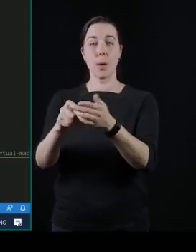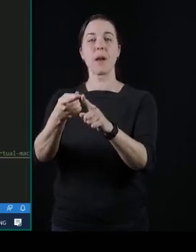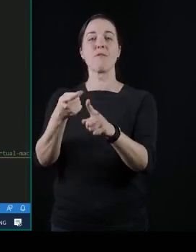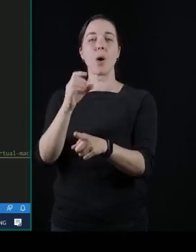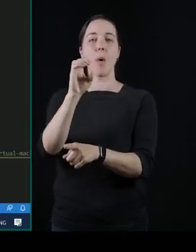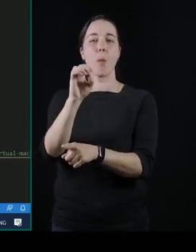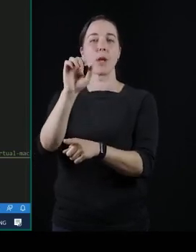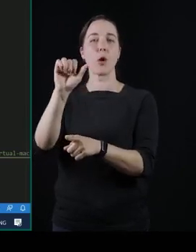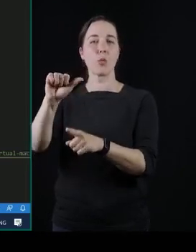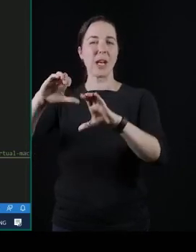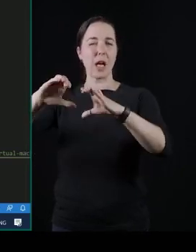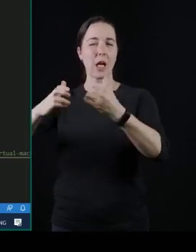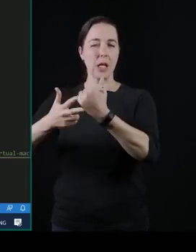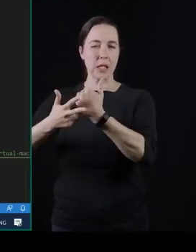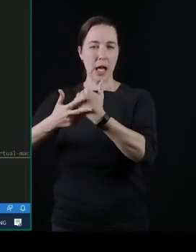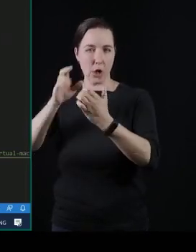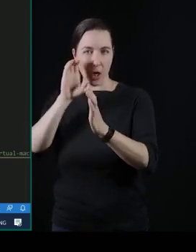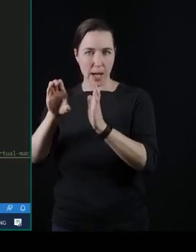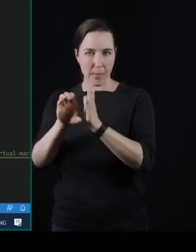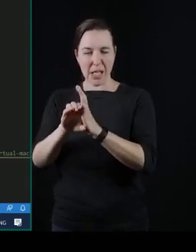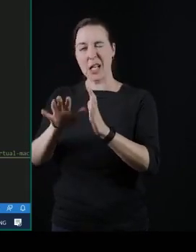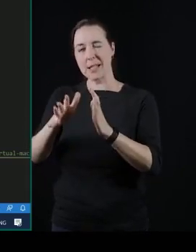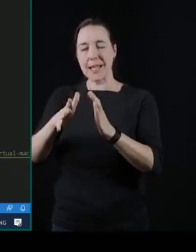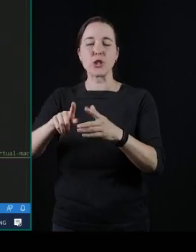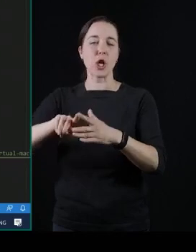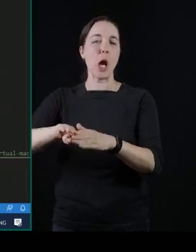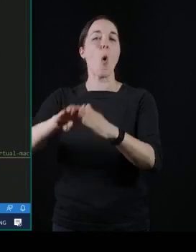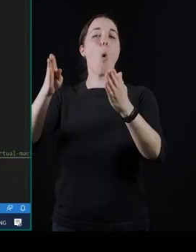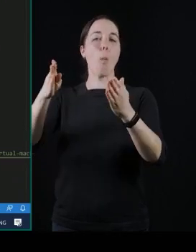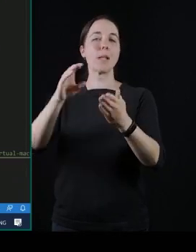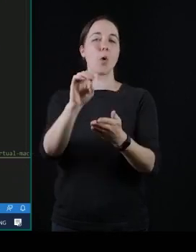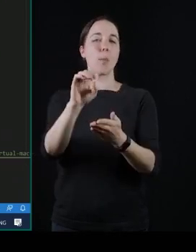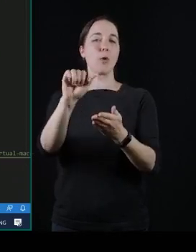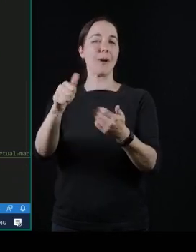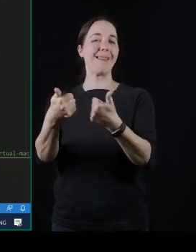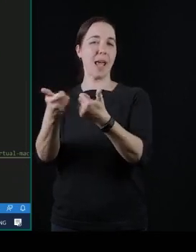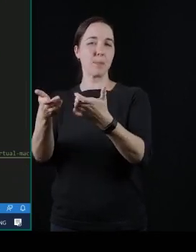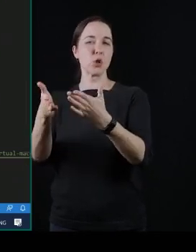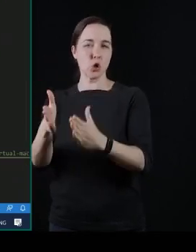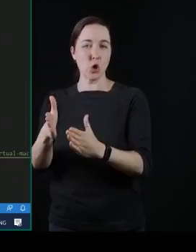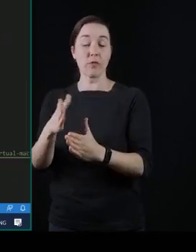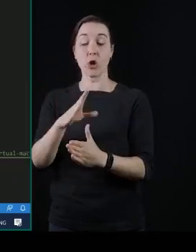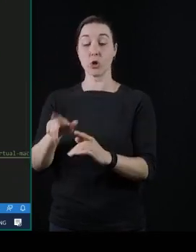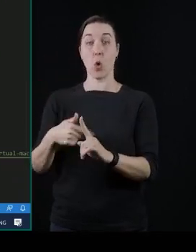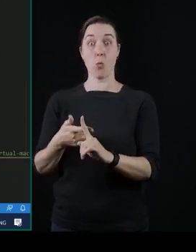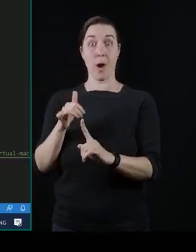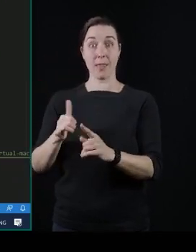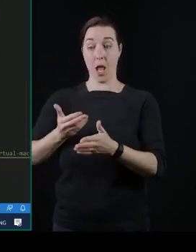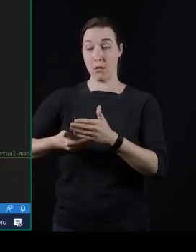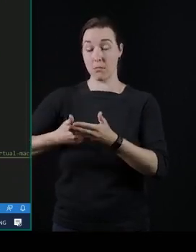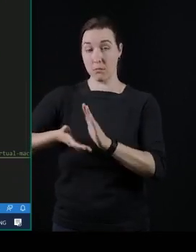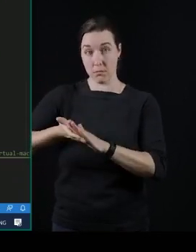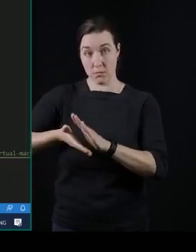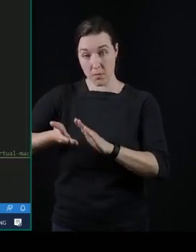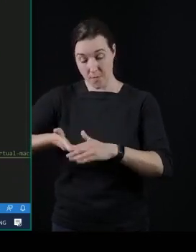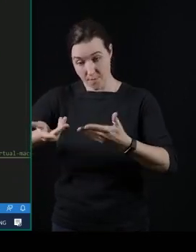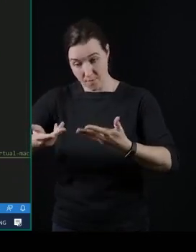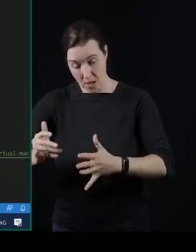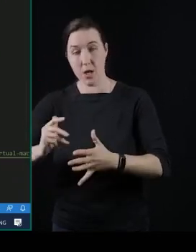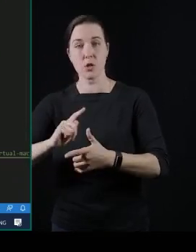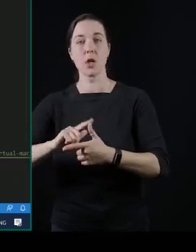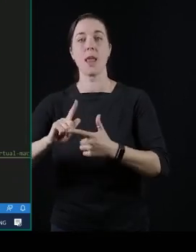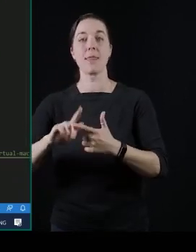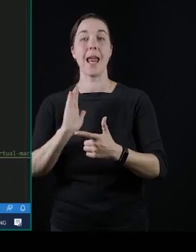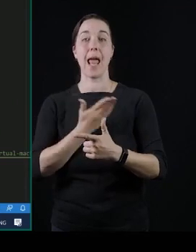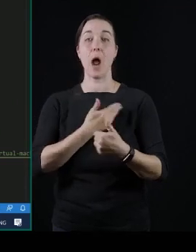the OpenArena container image. It essentially starts the OpenArena game server. And when this is done, our